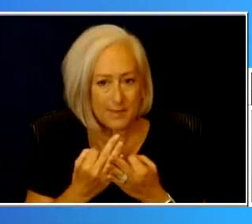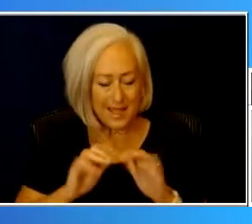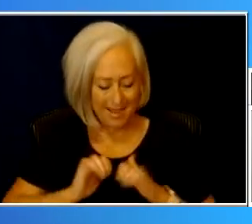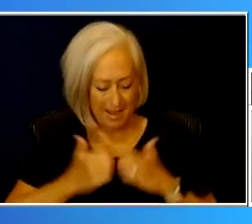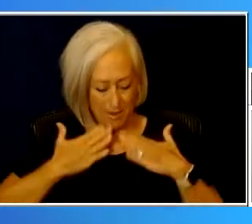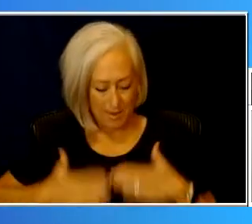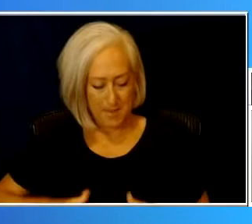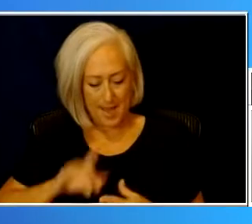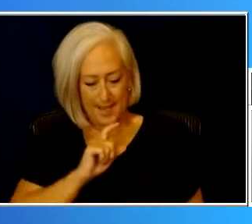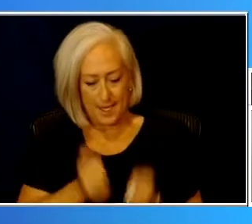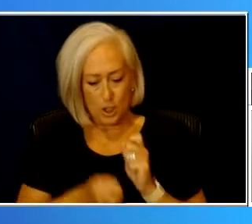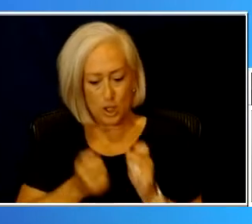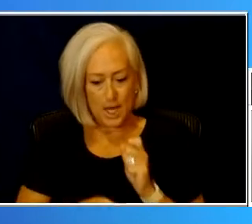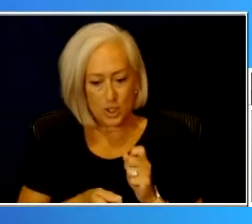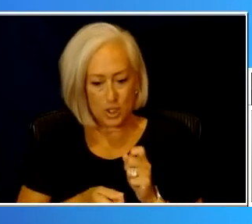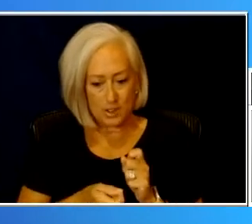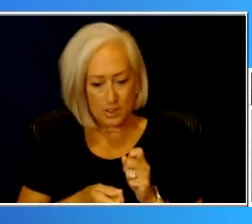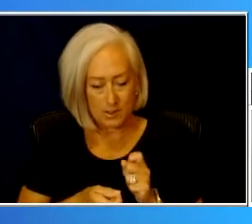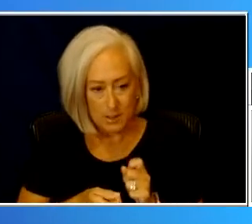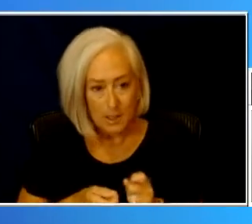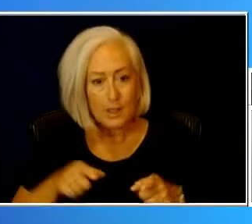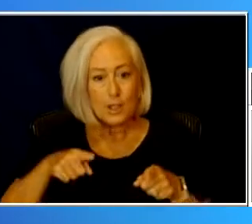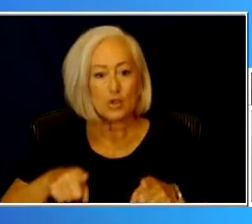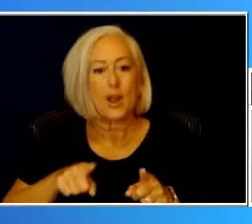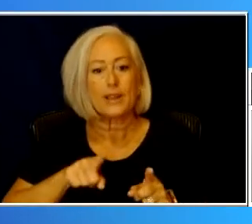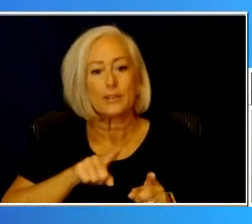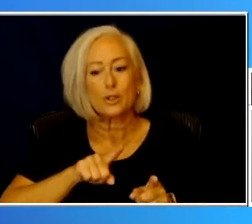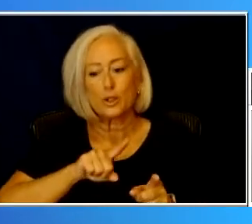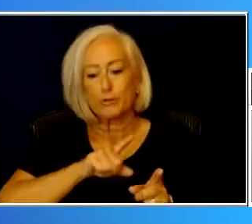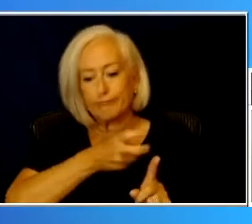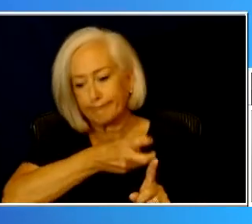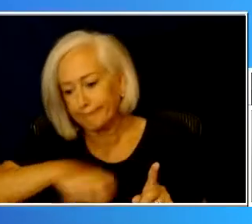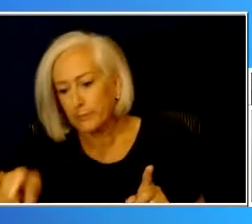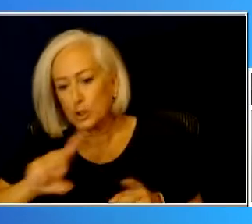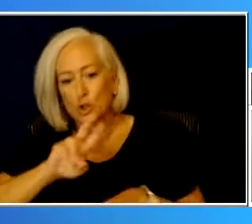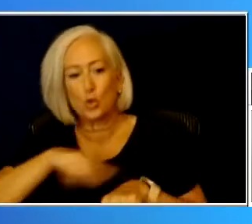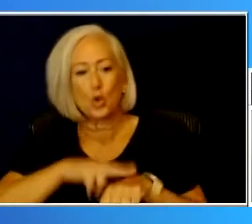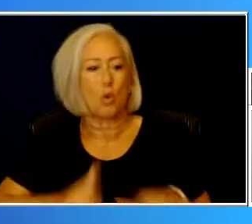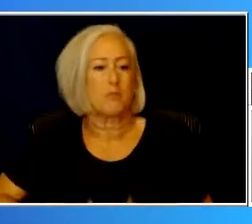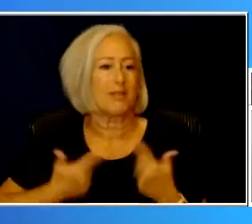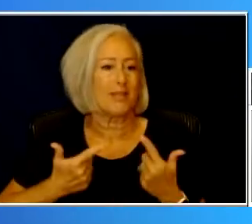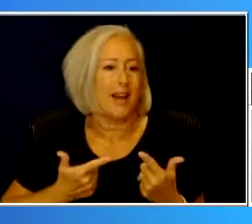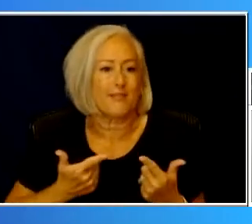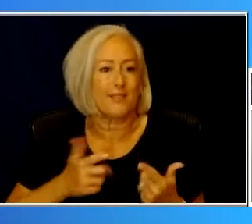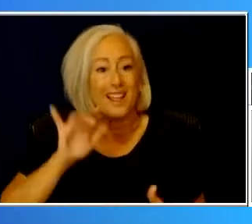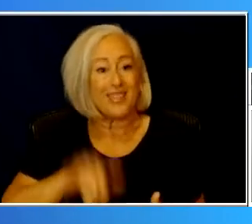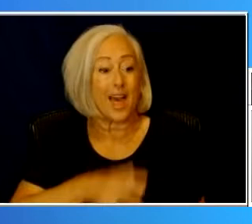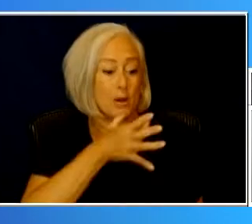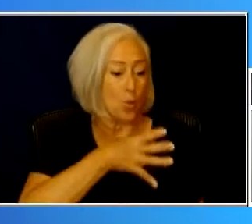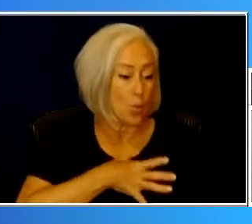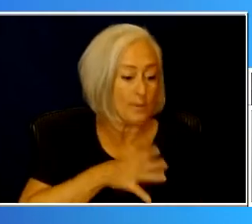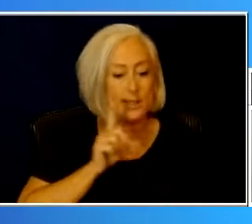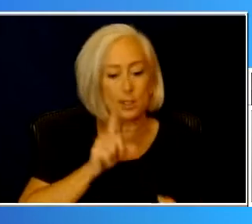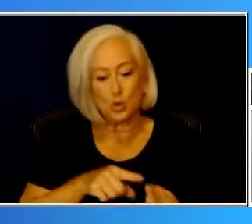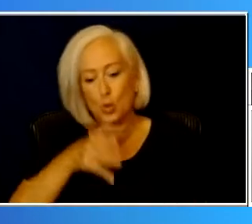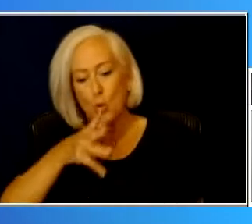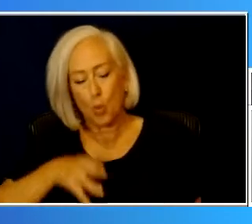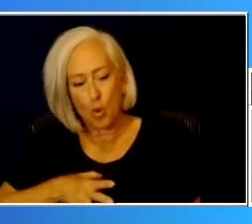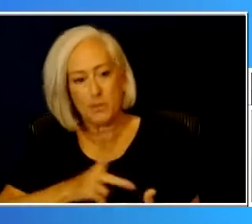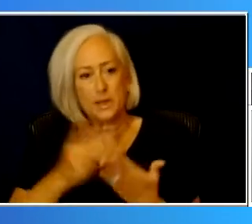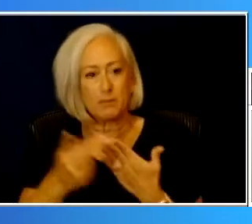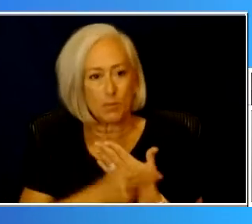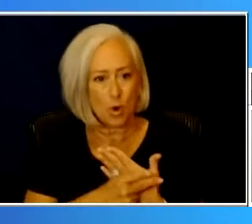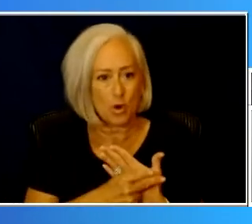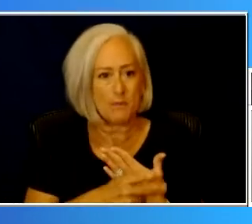life after their treatment is completed. The Woman to Woman program has radically shifted the way